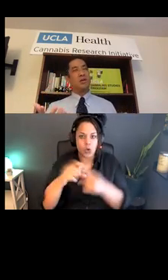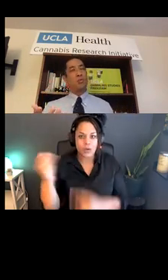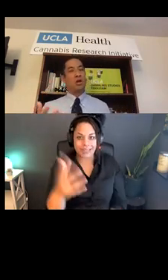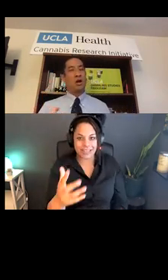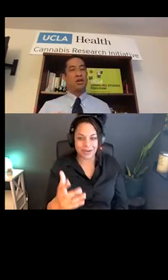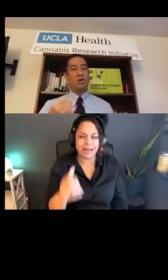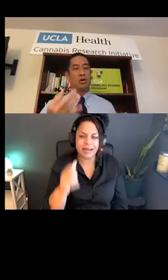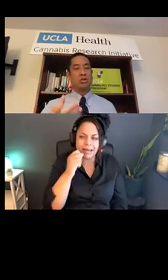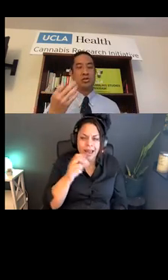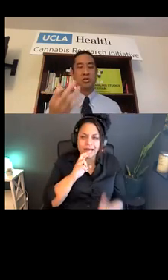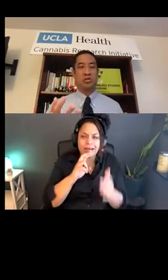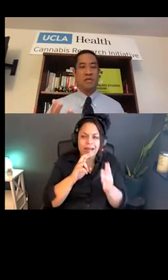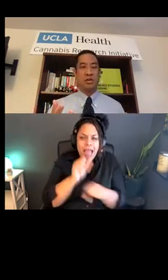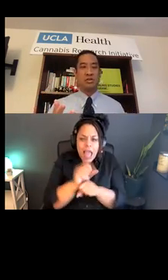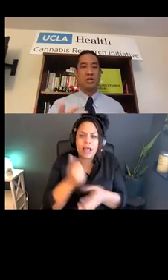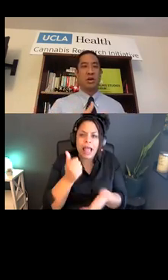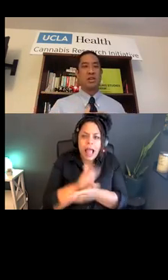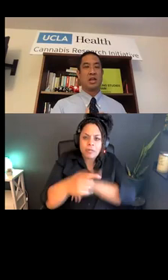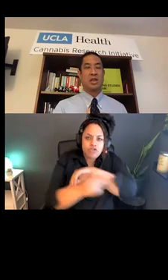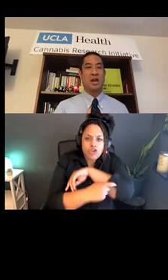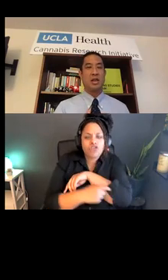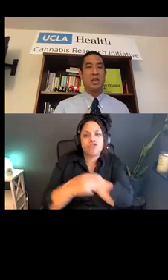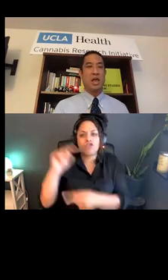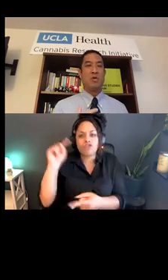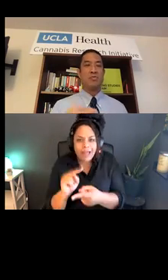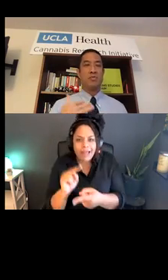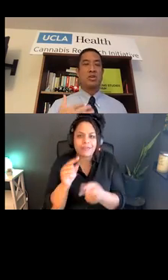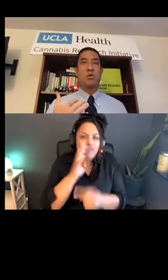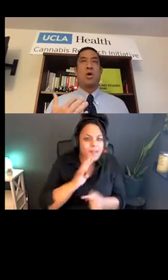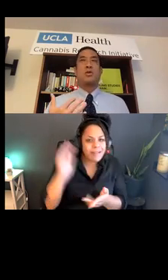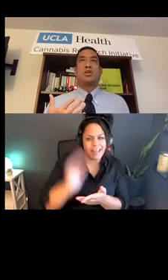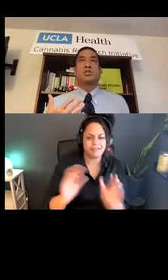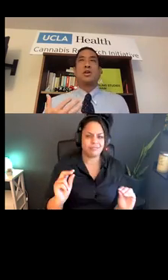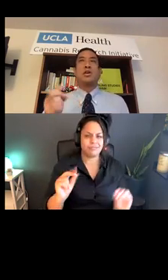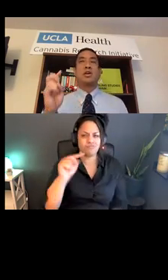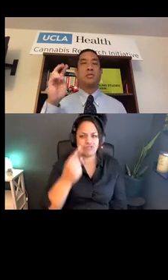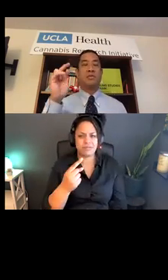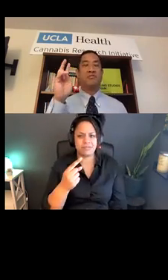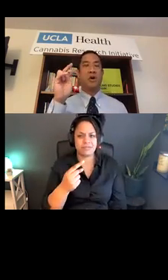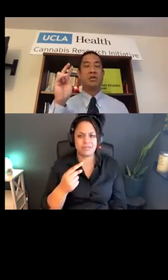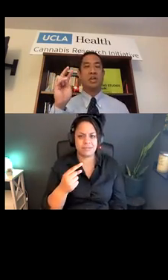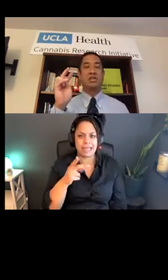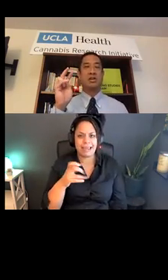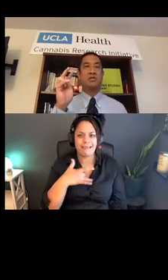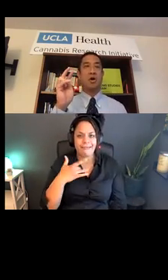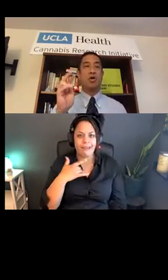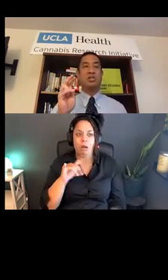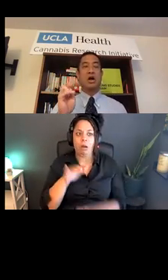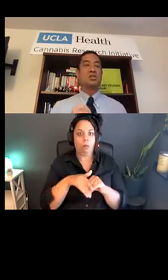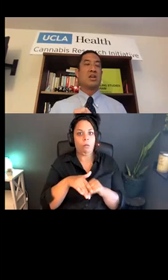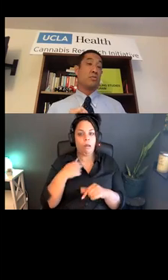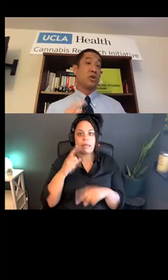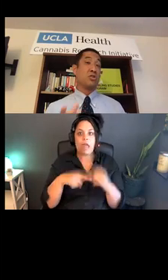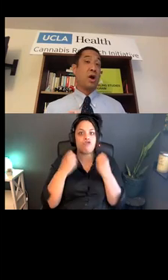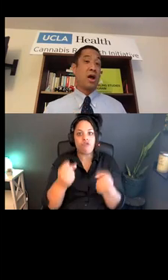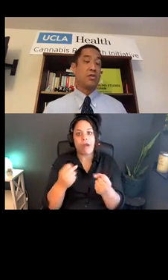wasn't like working on his urges or his cravings or anything. Yeah. It was much more on just giving him a false sense of, oh, it's